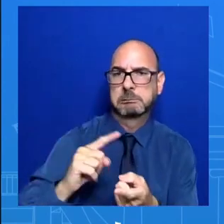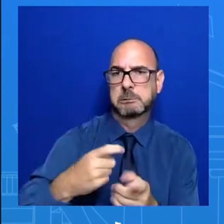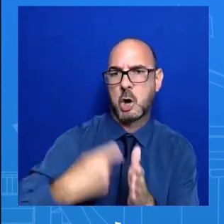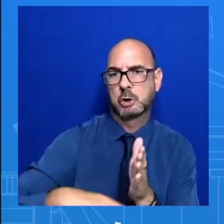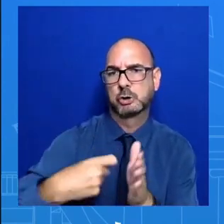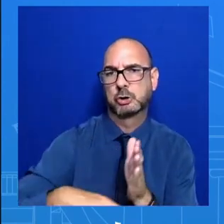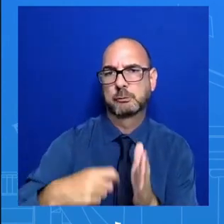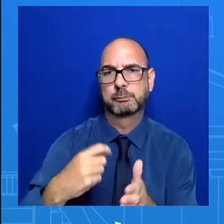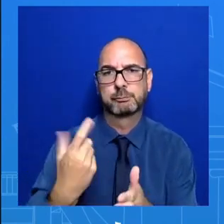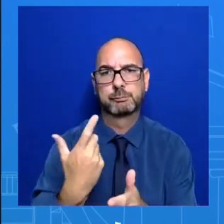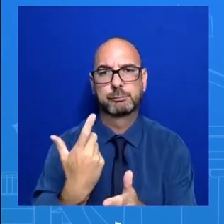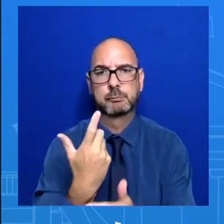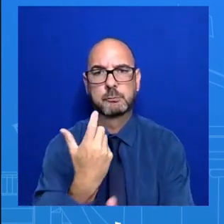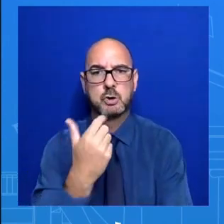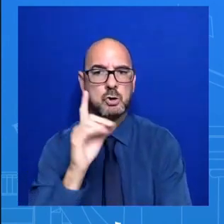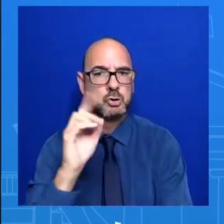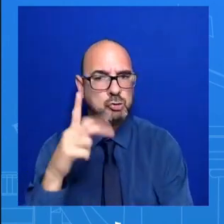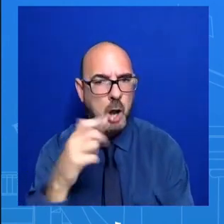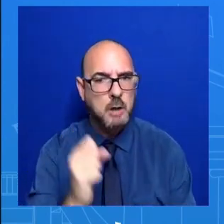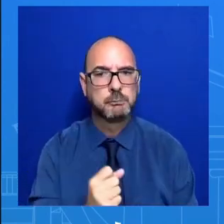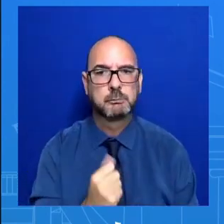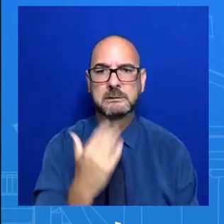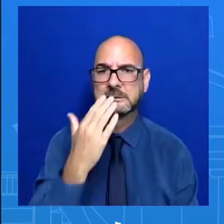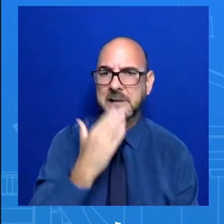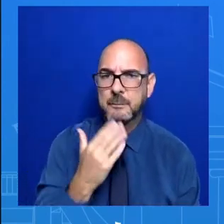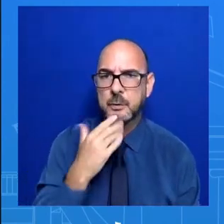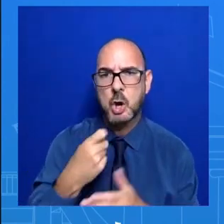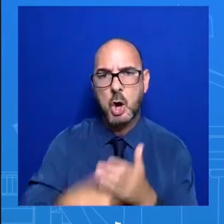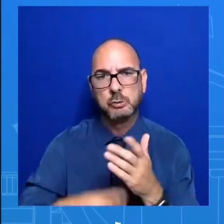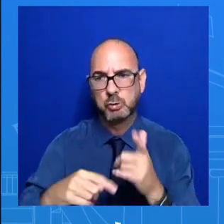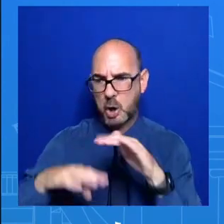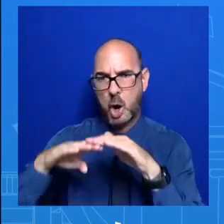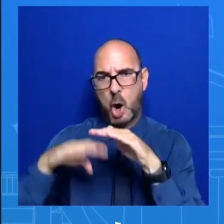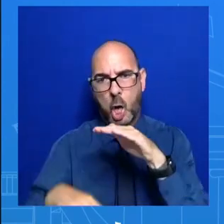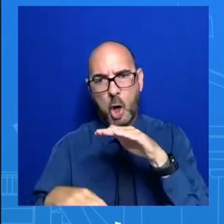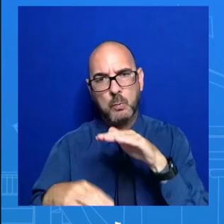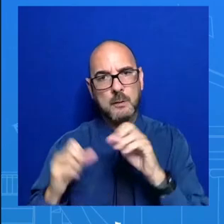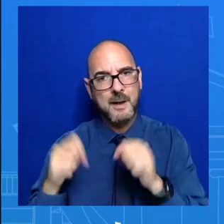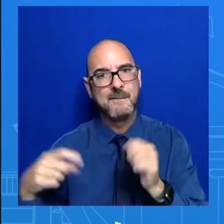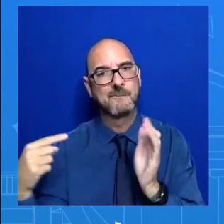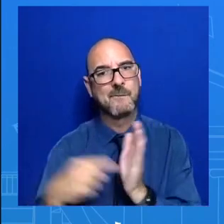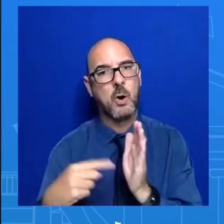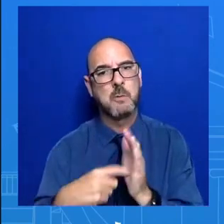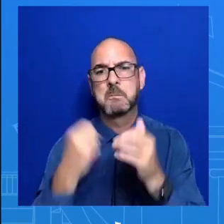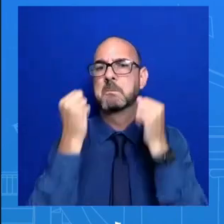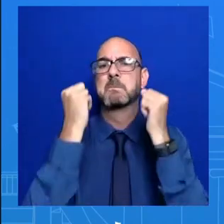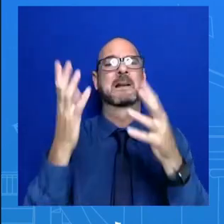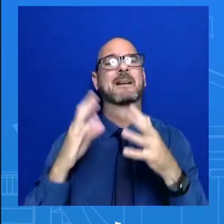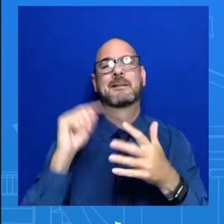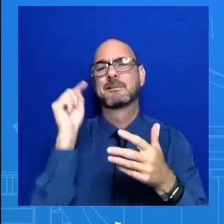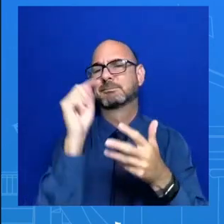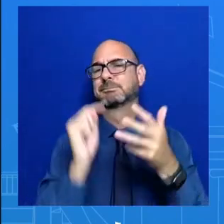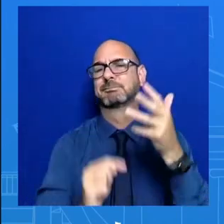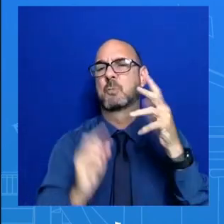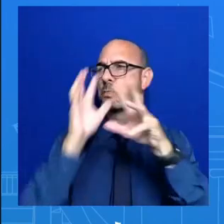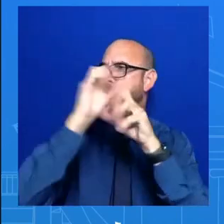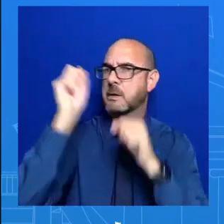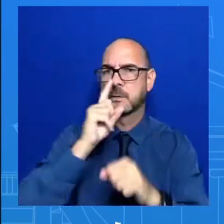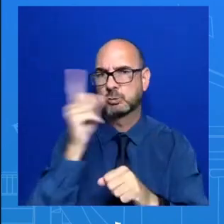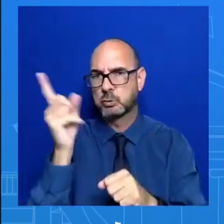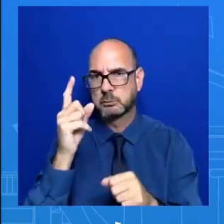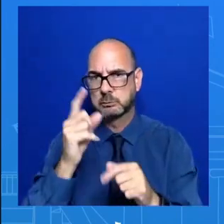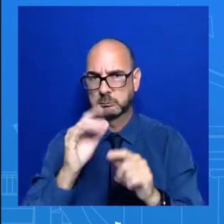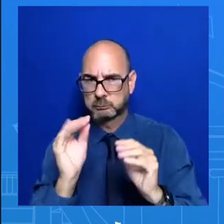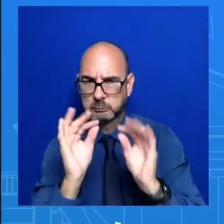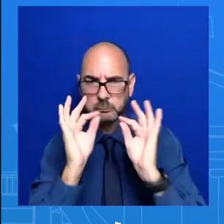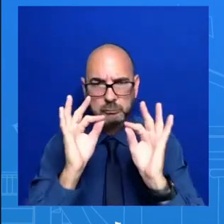that those costs are lower, insulin. So there are many ways that the president has made sure that Americans have